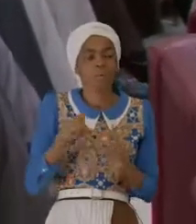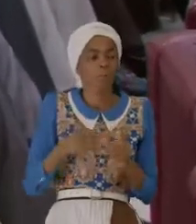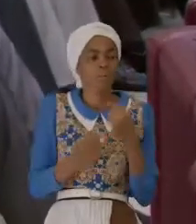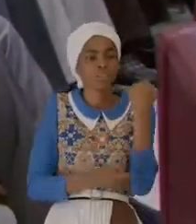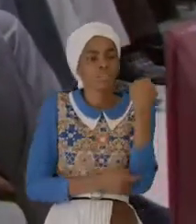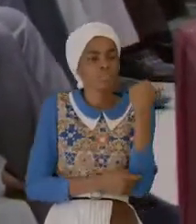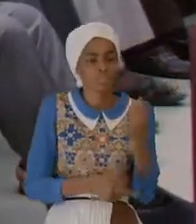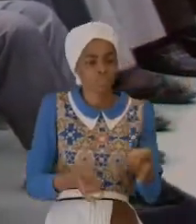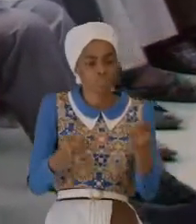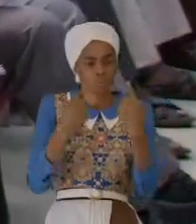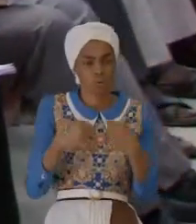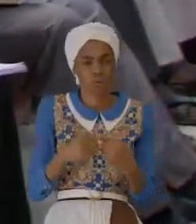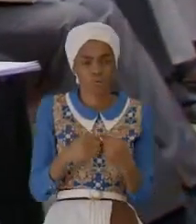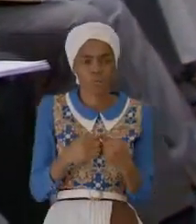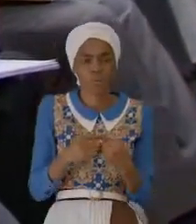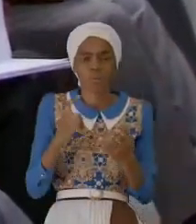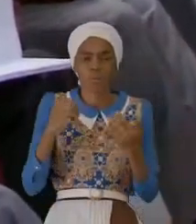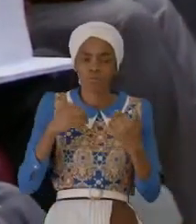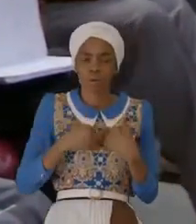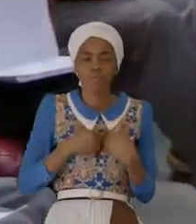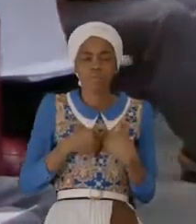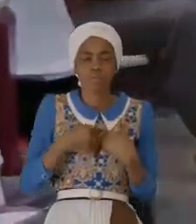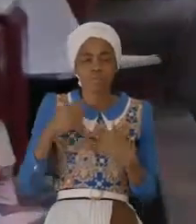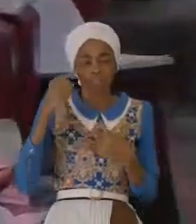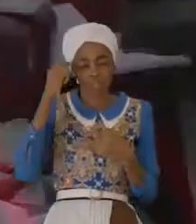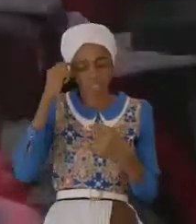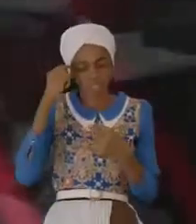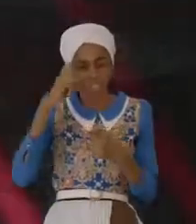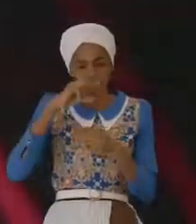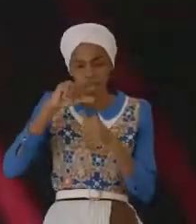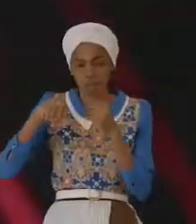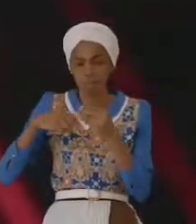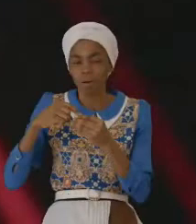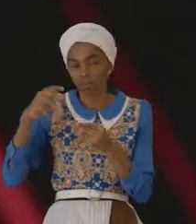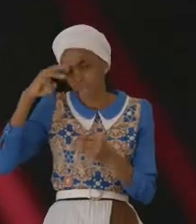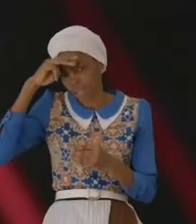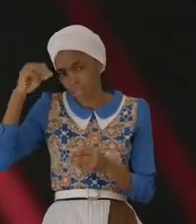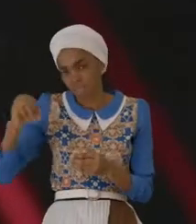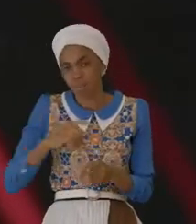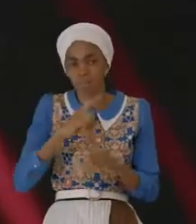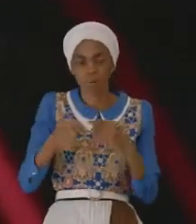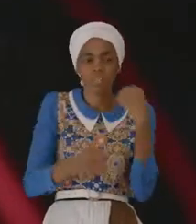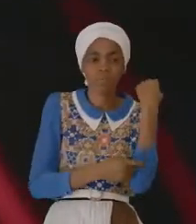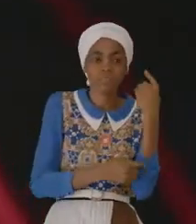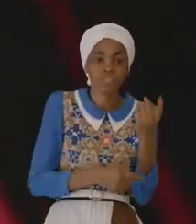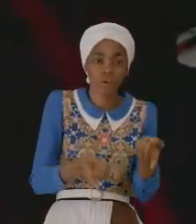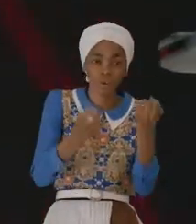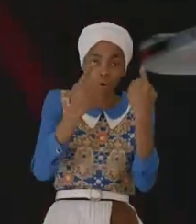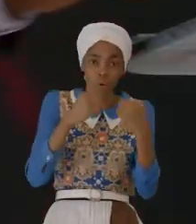tendency comes to change the race or change your track remember him